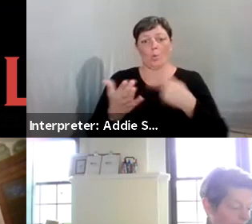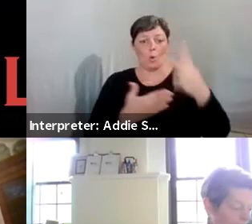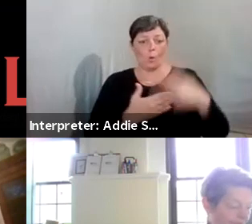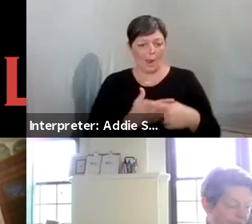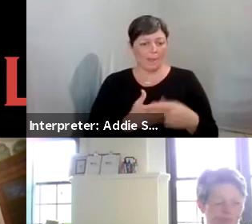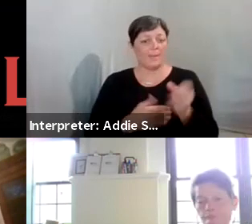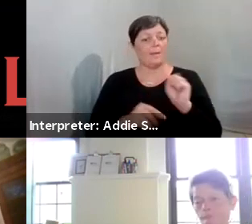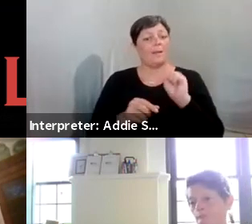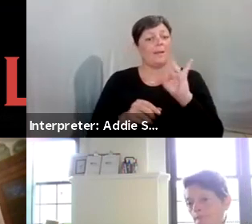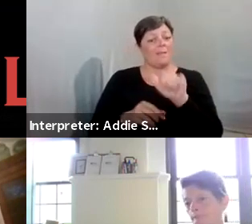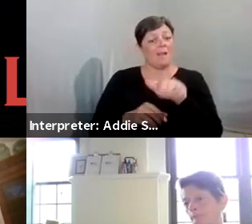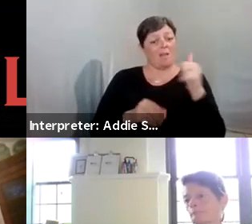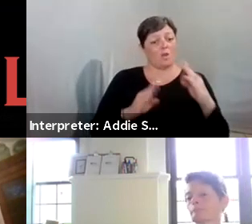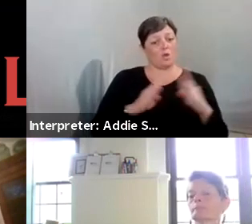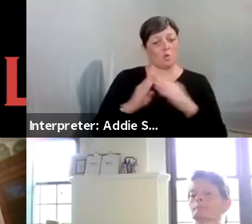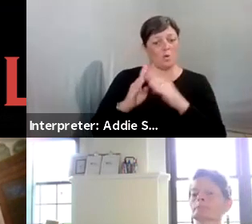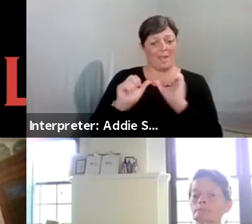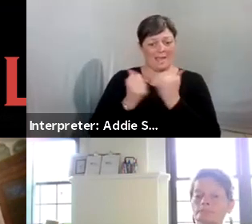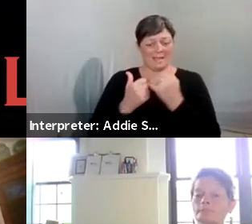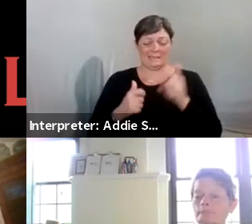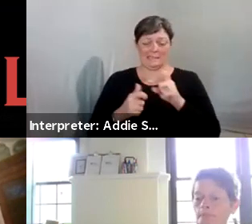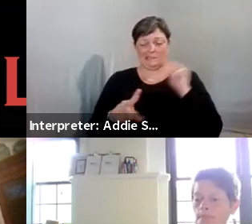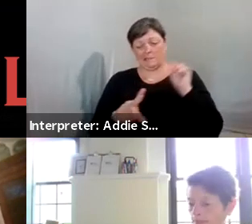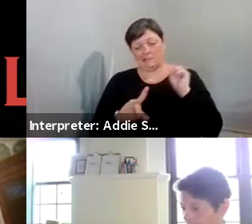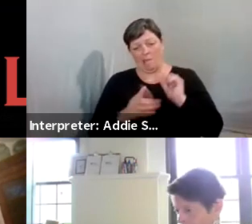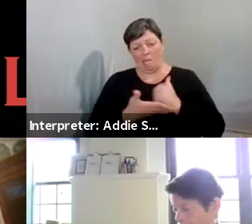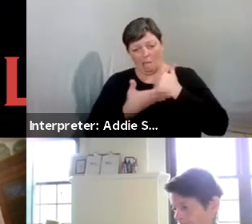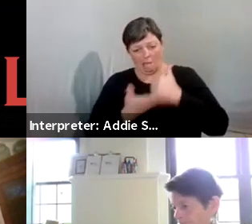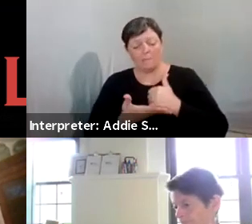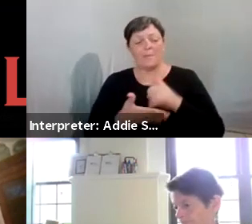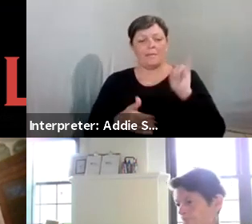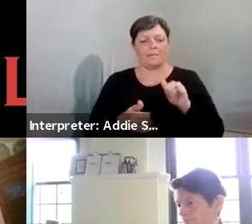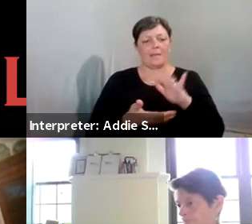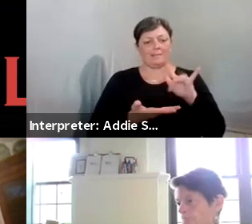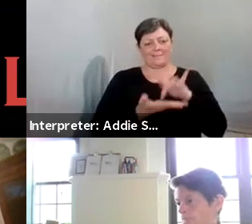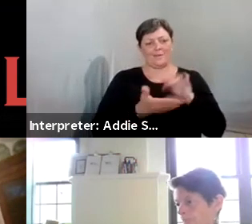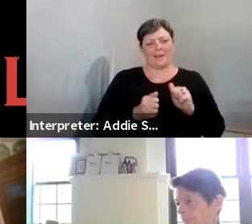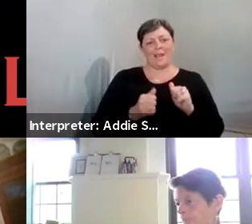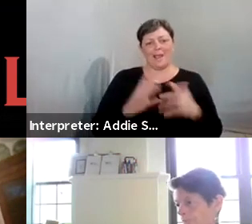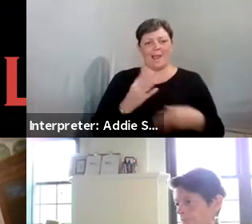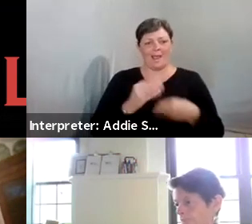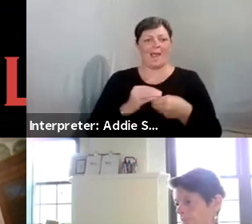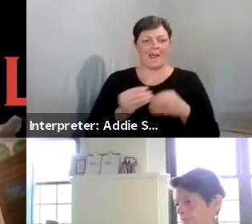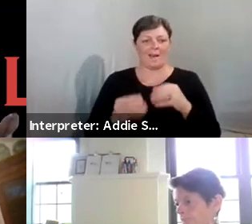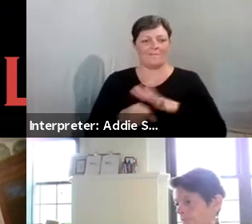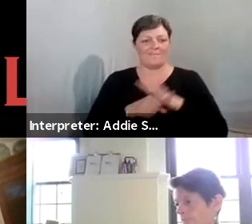other community agencies are saying, we really need help with this, that could be where that center jumps in and fills in that gap. And now you have a